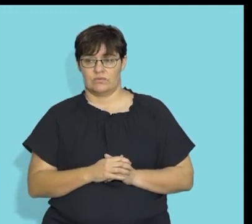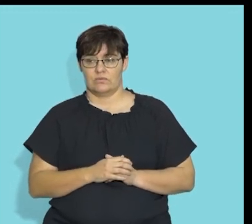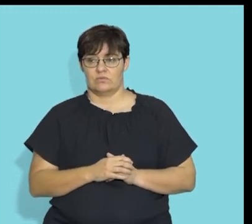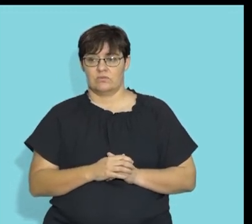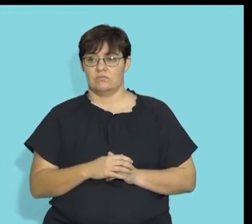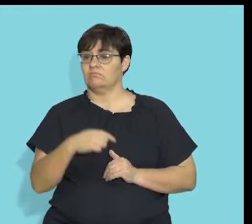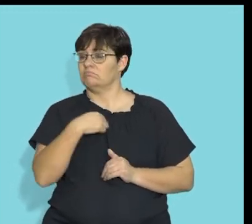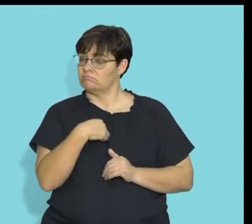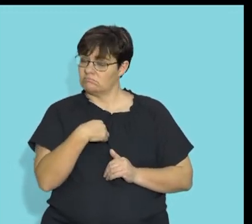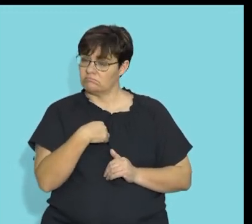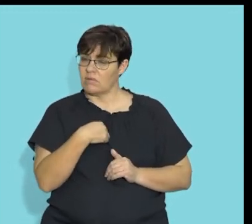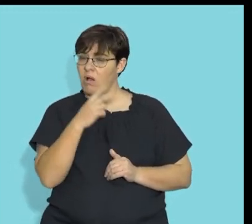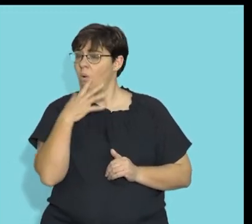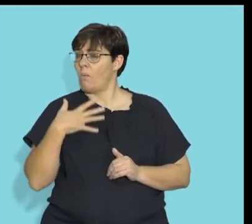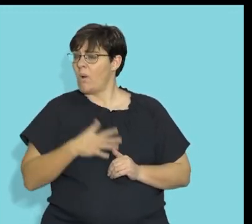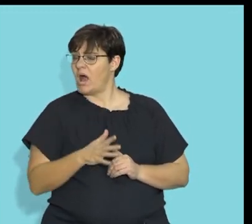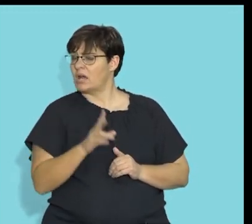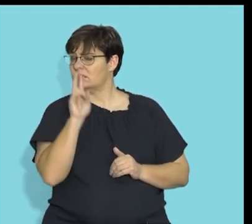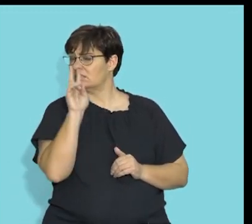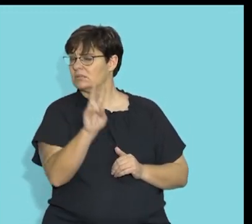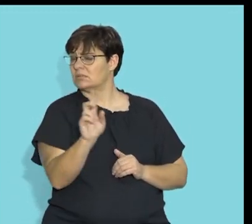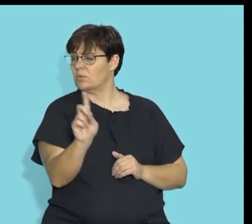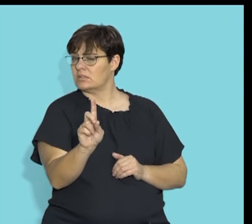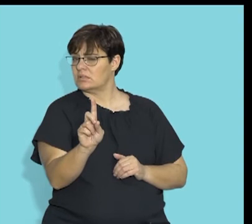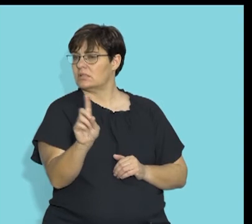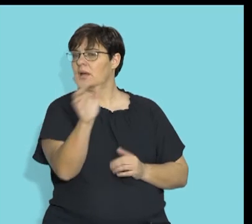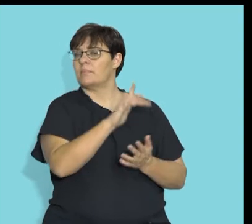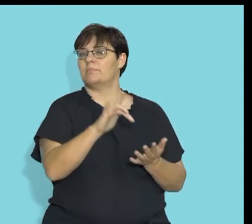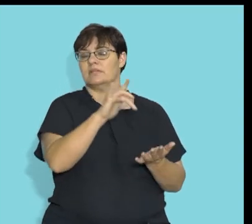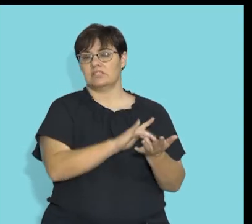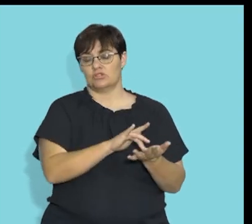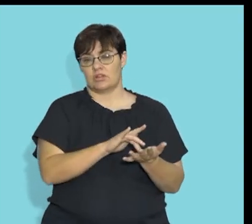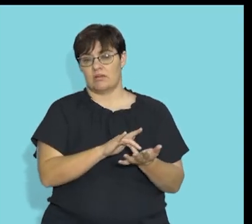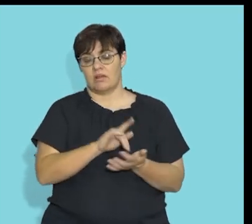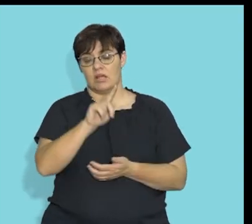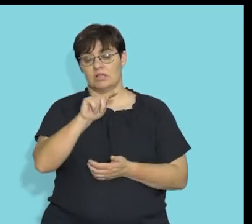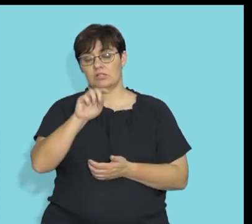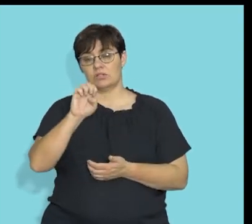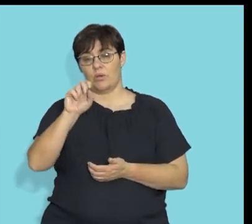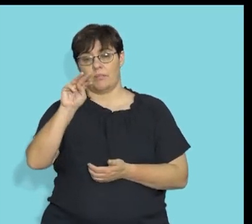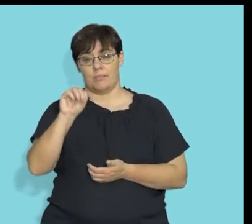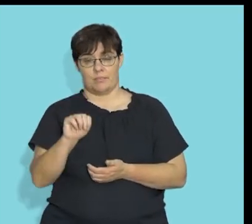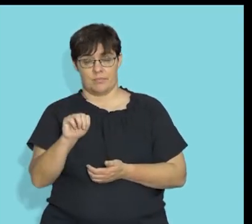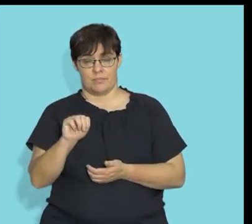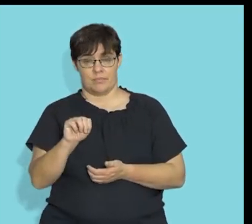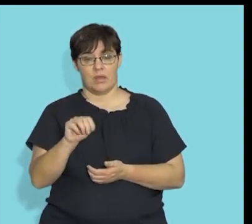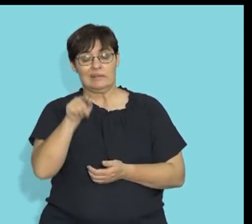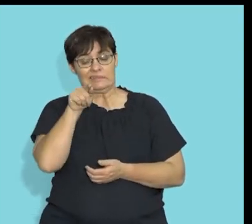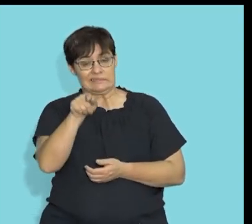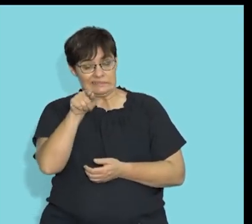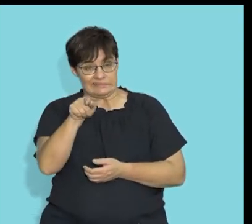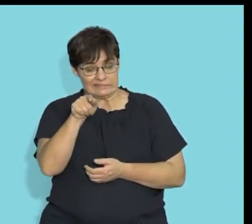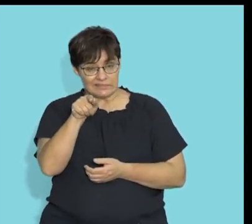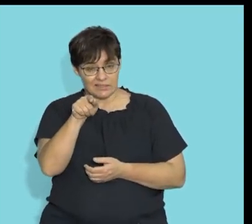8,192. So I'm actually looking for the position of the term